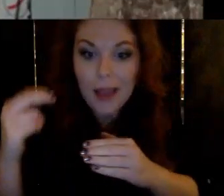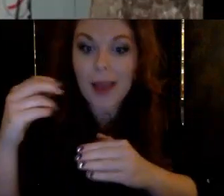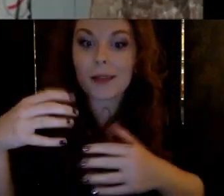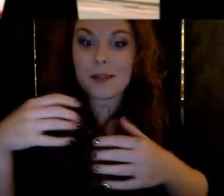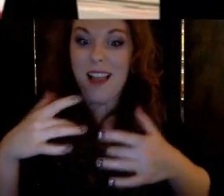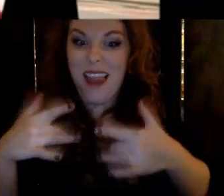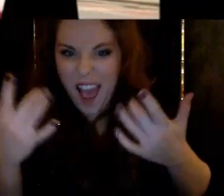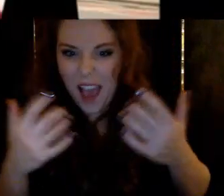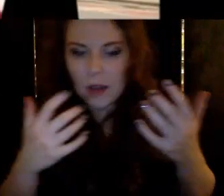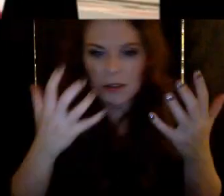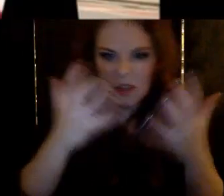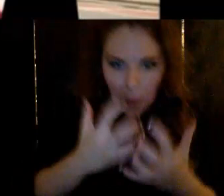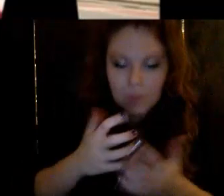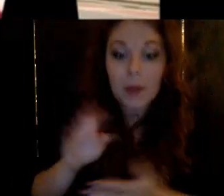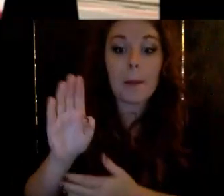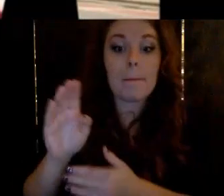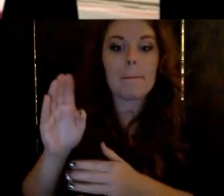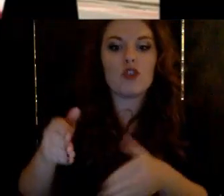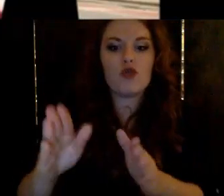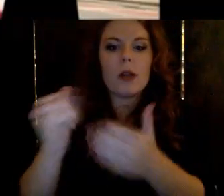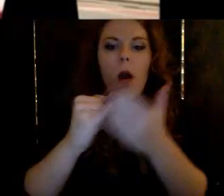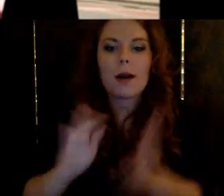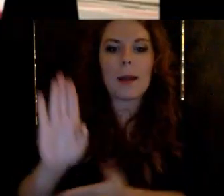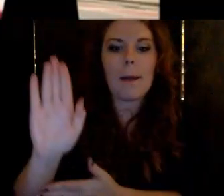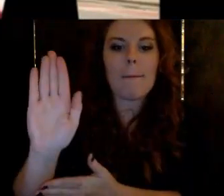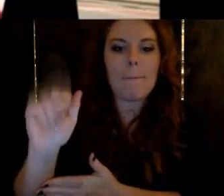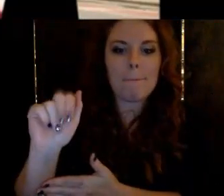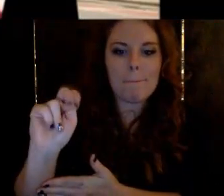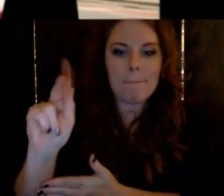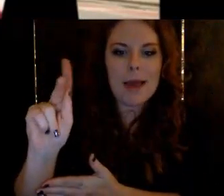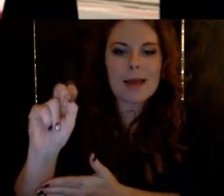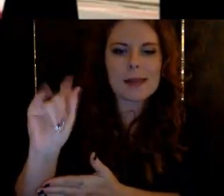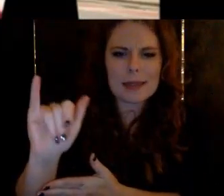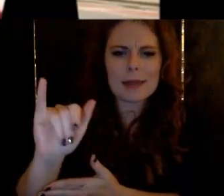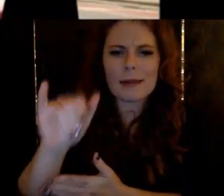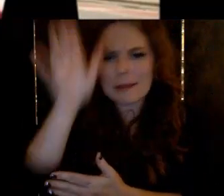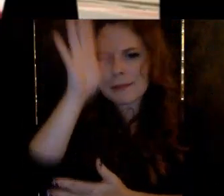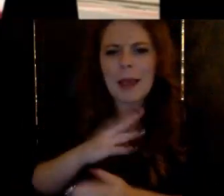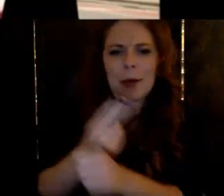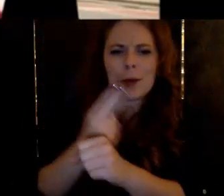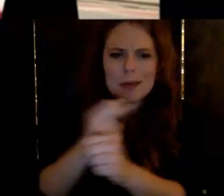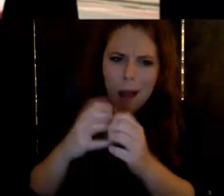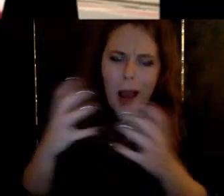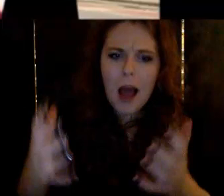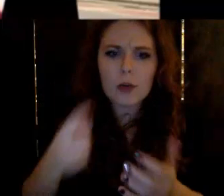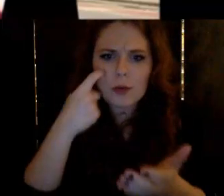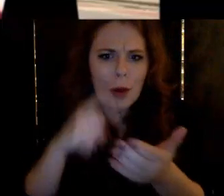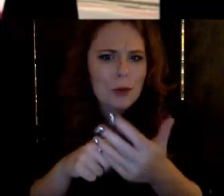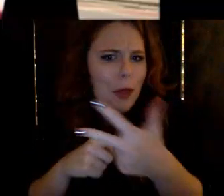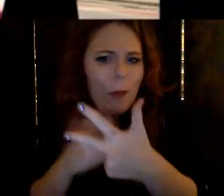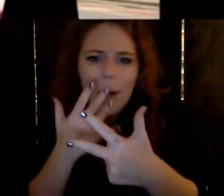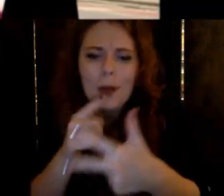areas. Street artist Banksy uses this technique a lot. Notice how these human forms are made up of only